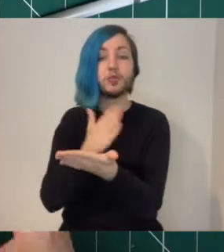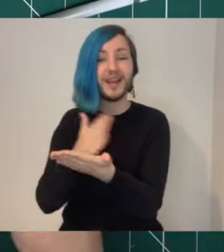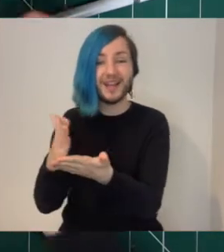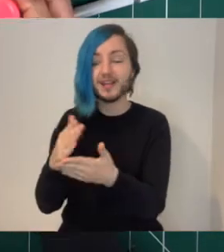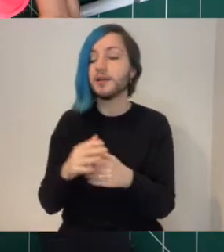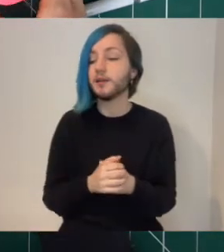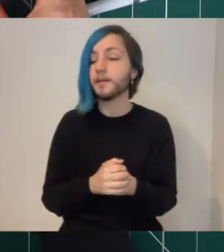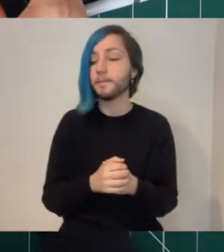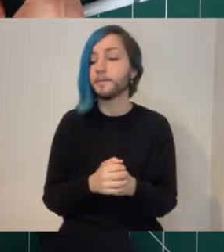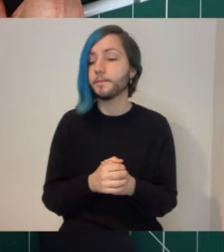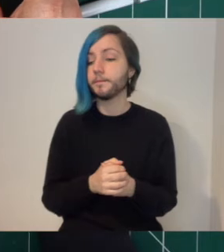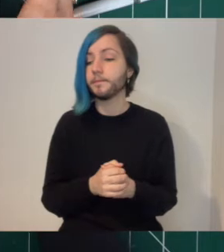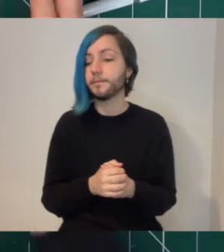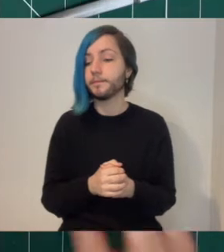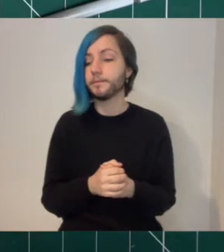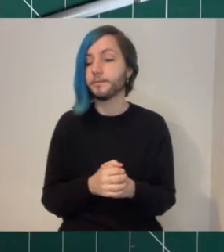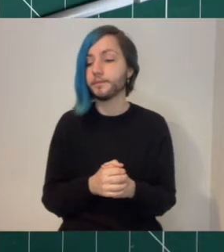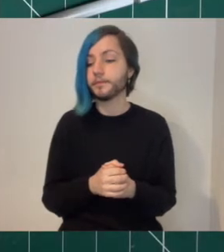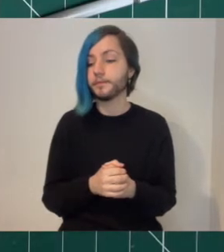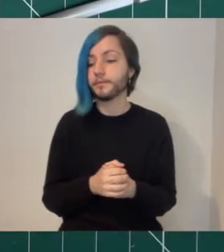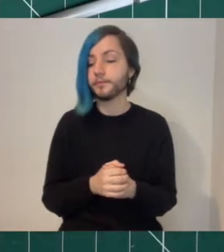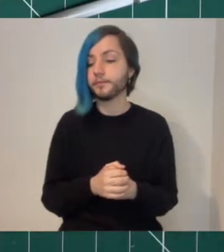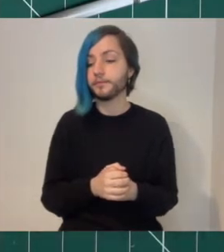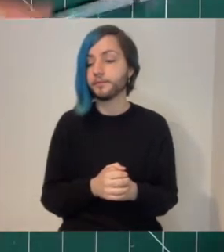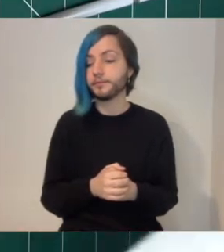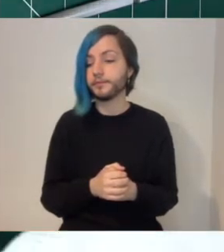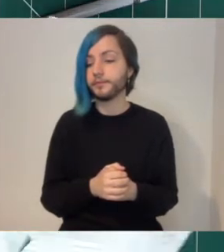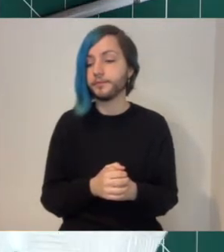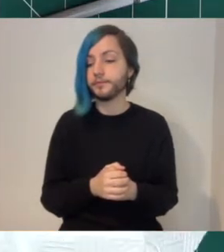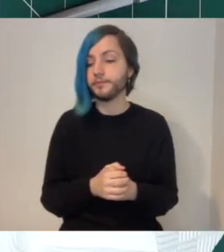off your brush, make sure it's nice and clean.